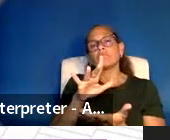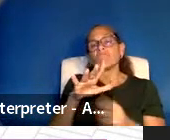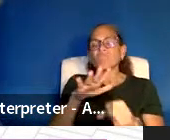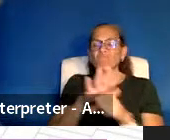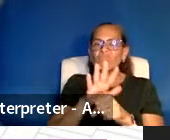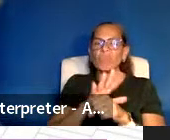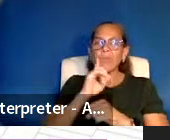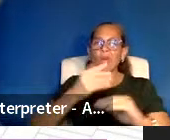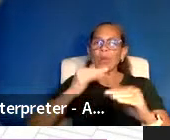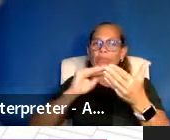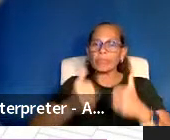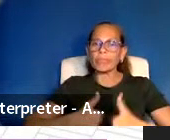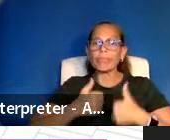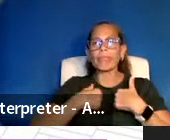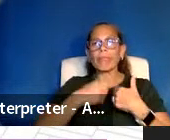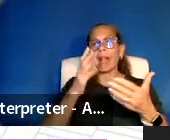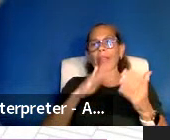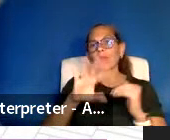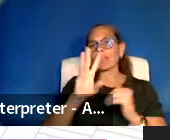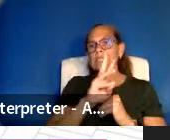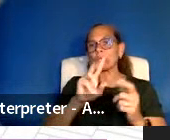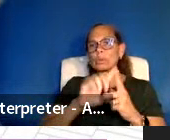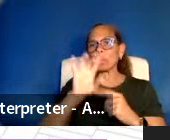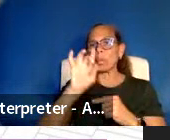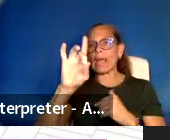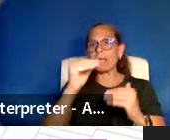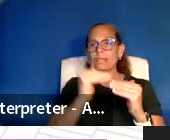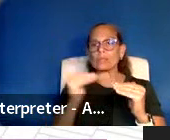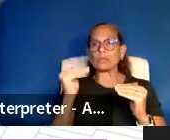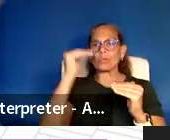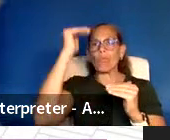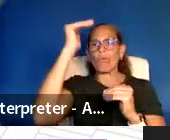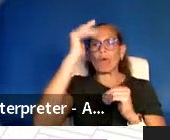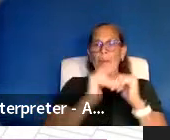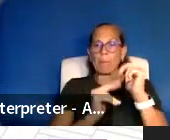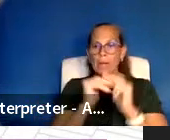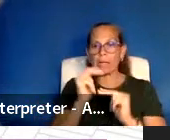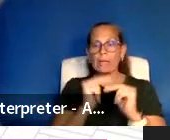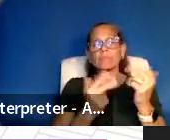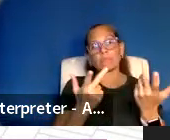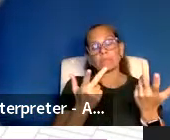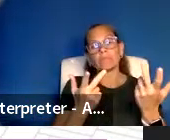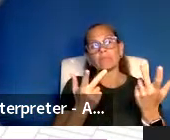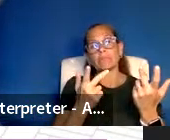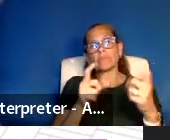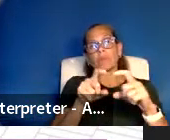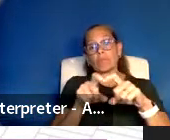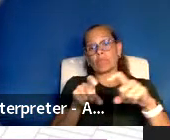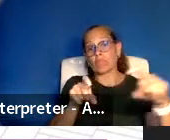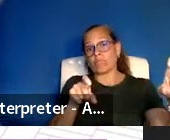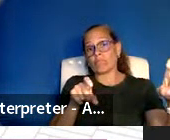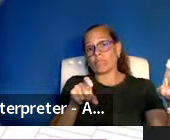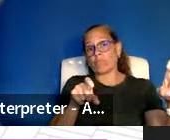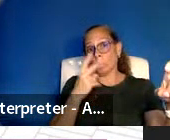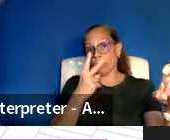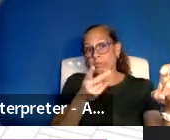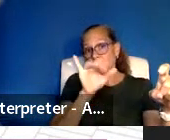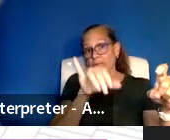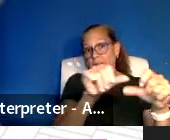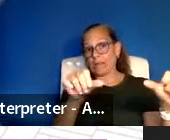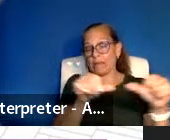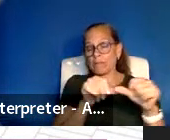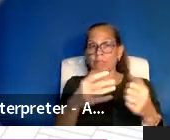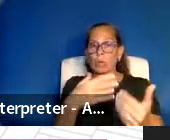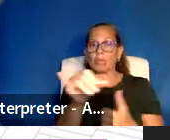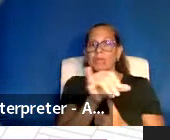that typically allow for 6 to 8 story buildings. That is mapped across this area shown here. And that's very